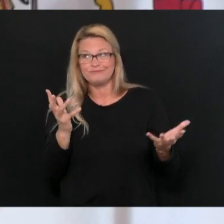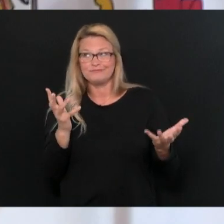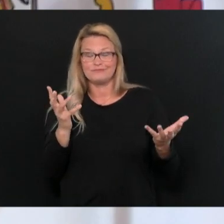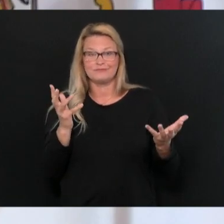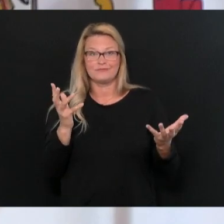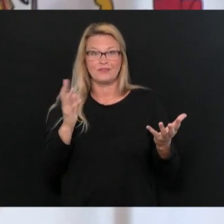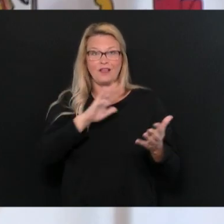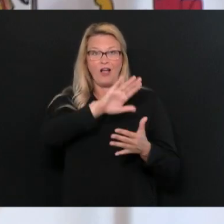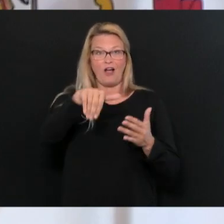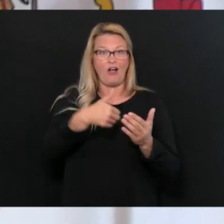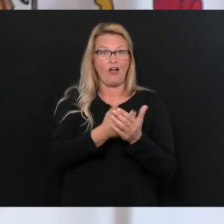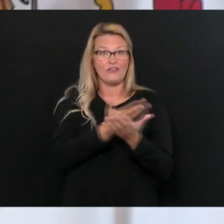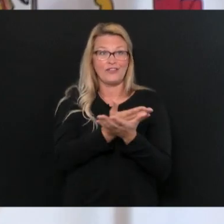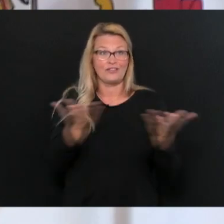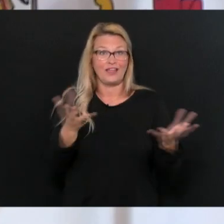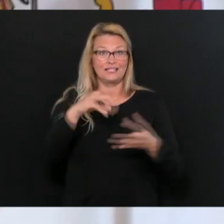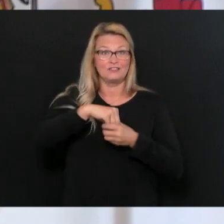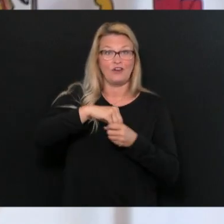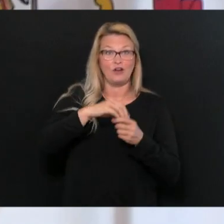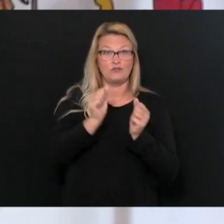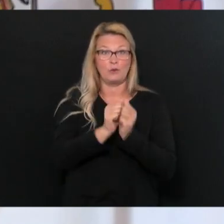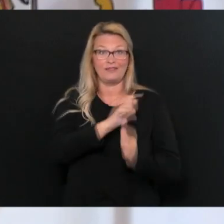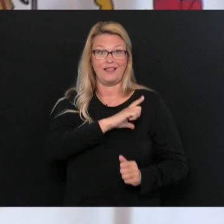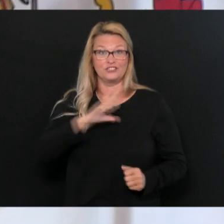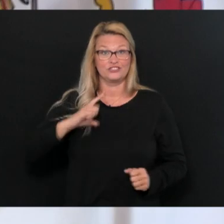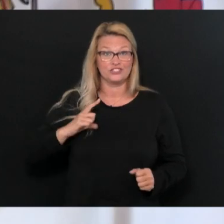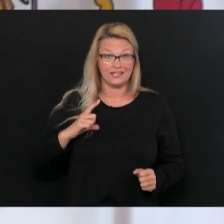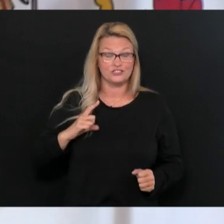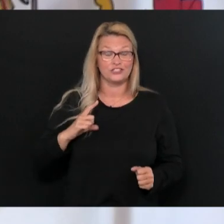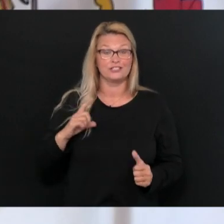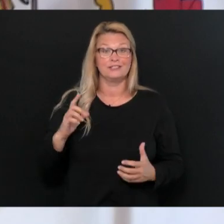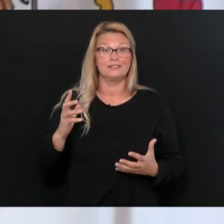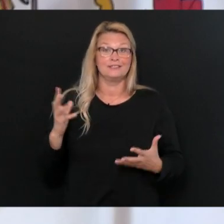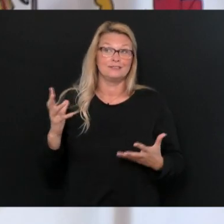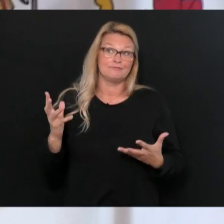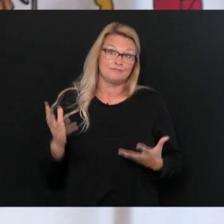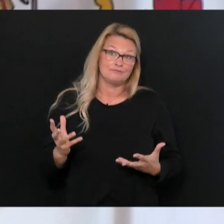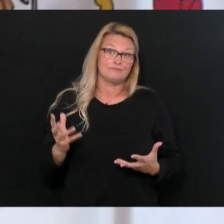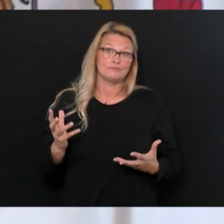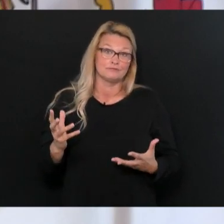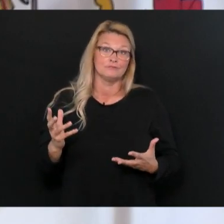all the different things that are going on within the legislative bodies and everything,